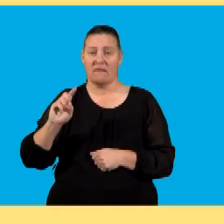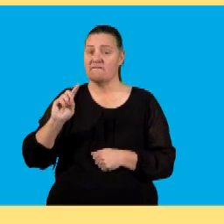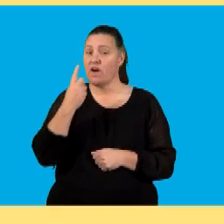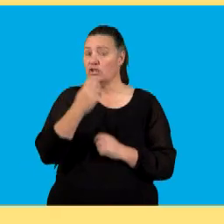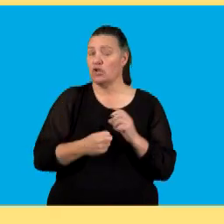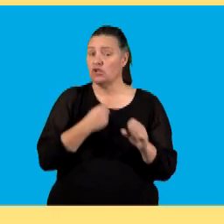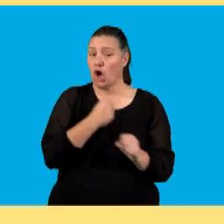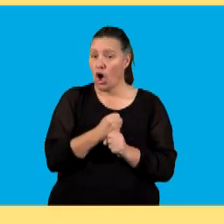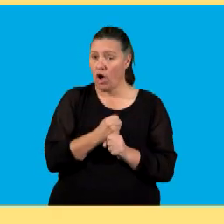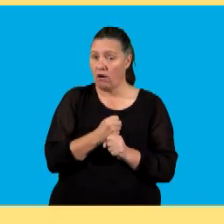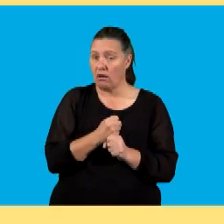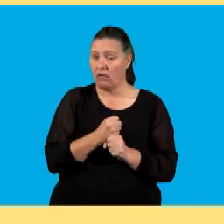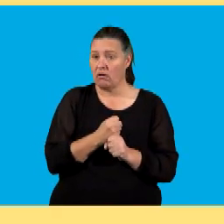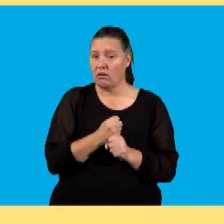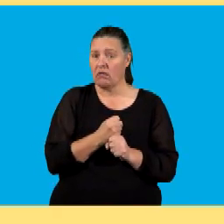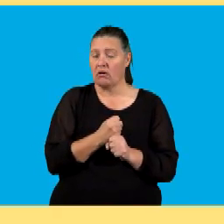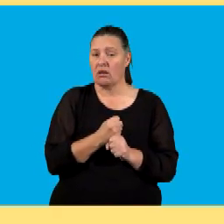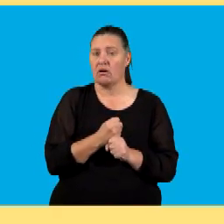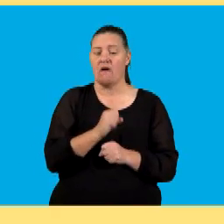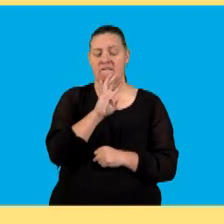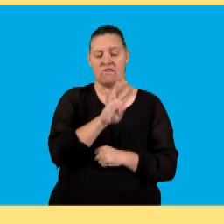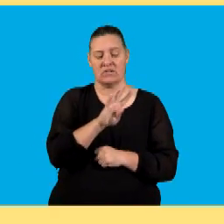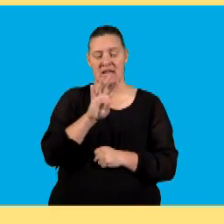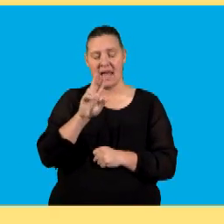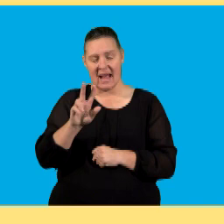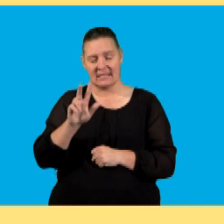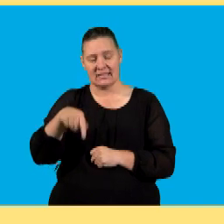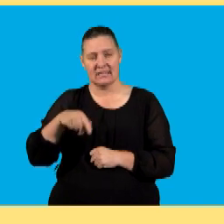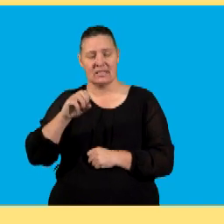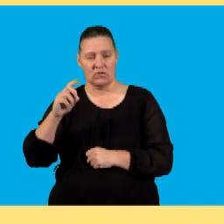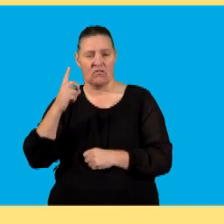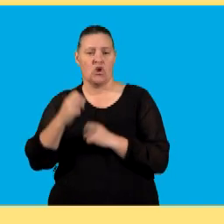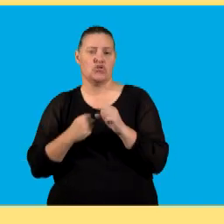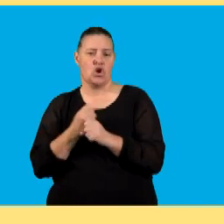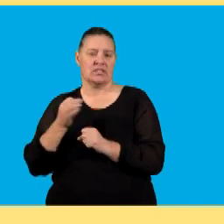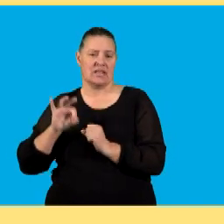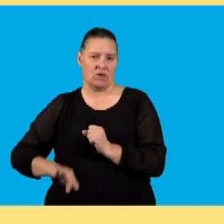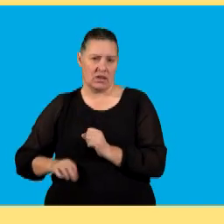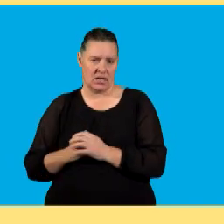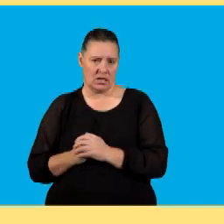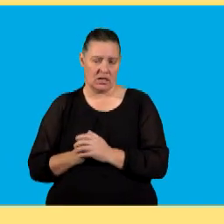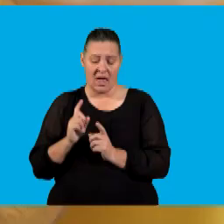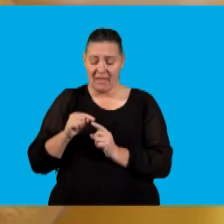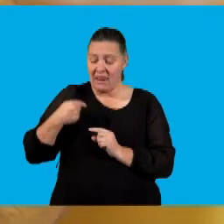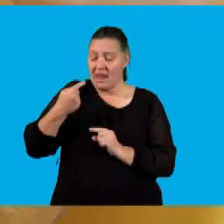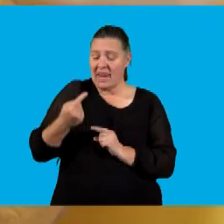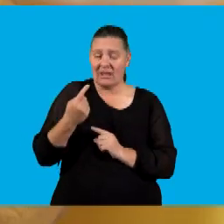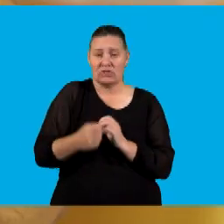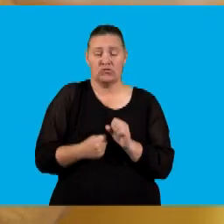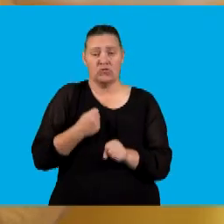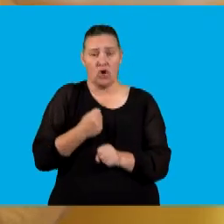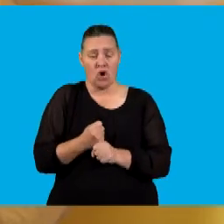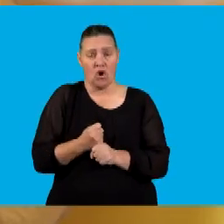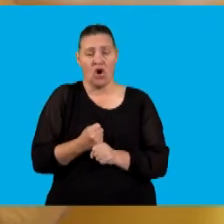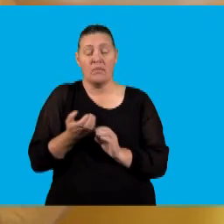realized that in his first year, he is getting 48,000 as an annual salary. In the next